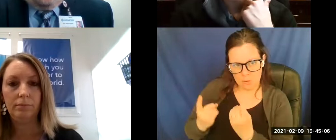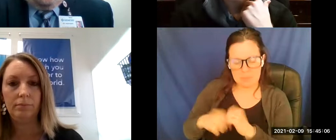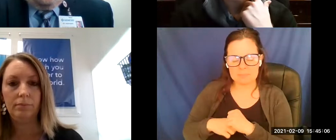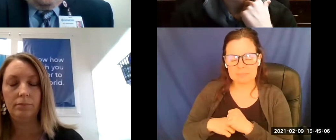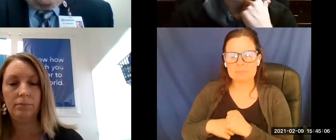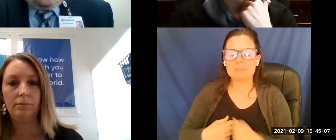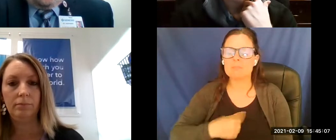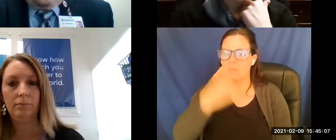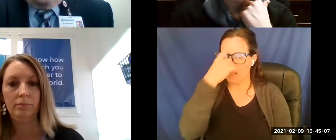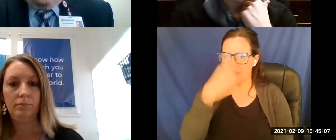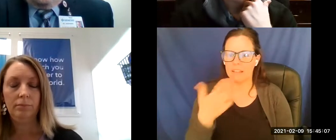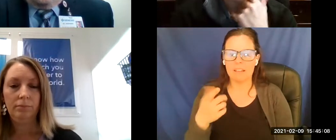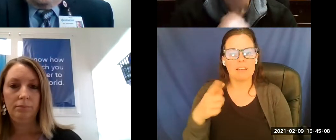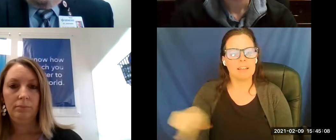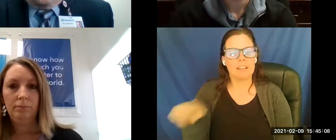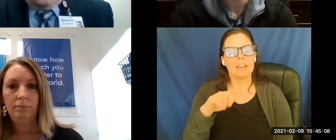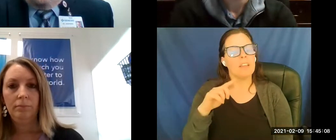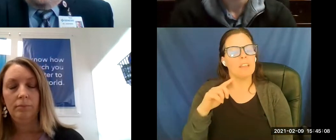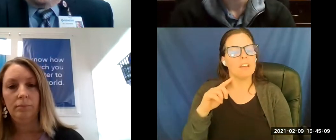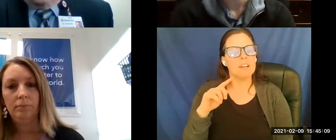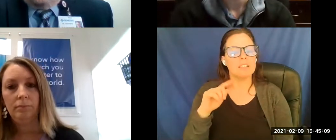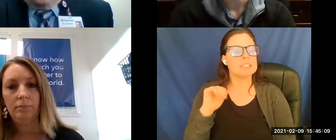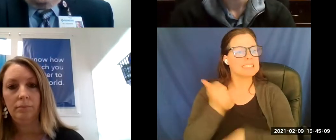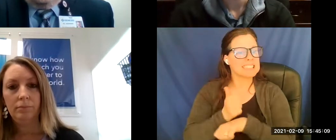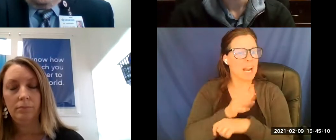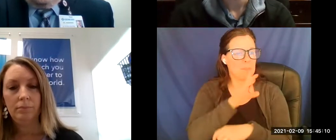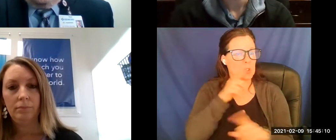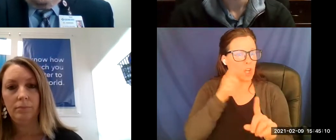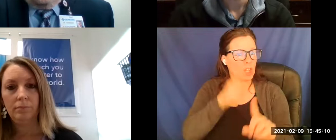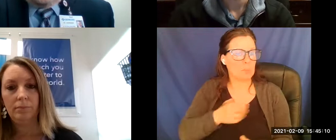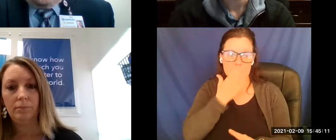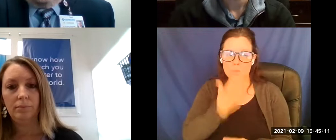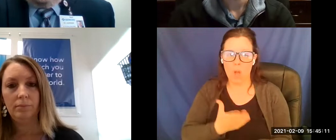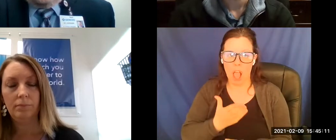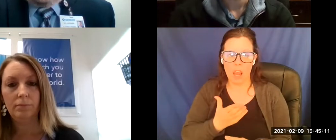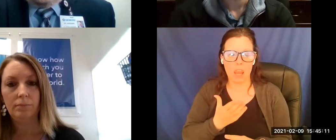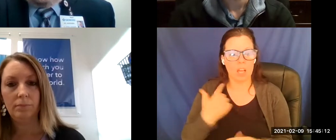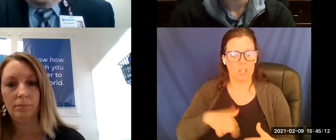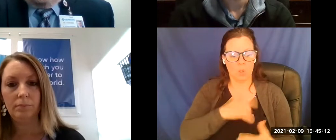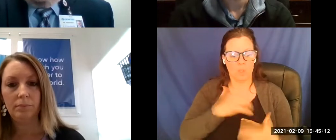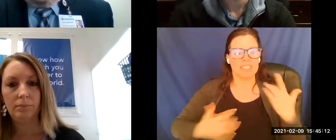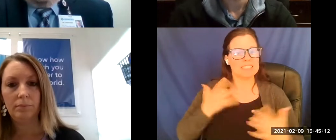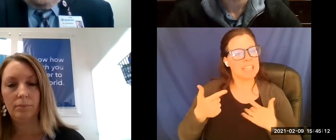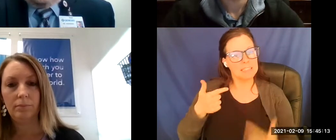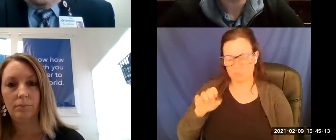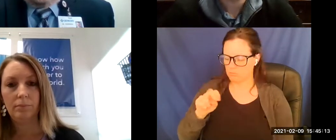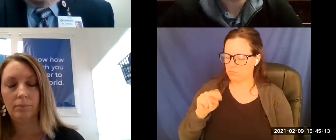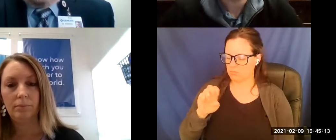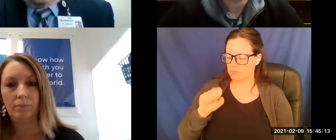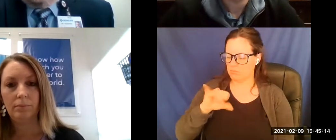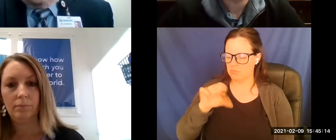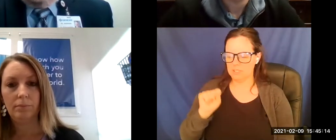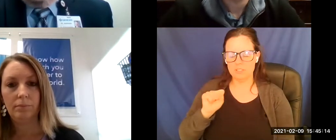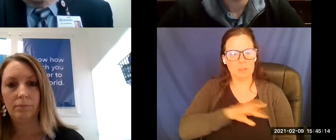think they set up the talking points very well. You know, we're excited at Genesis to be part of the solution